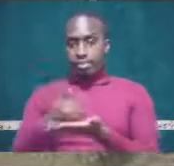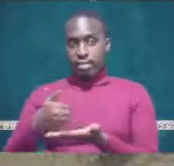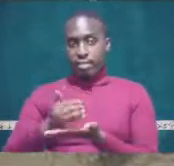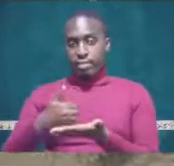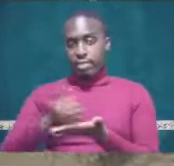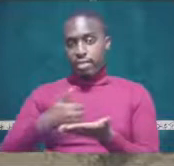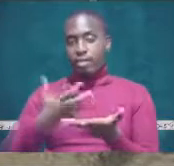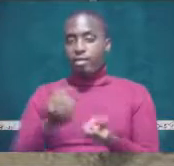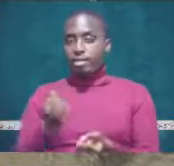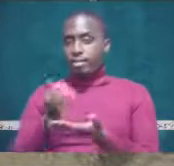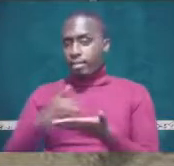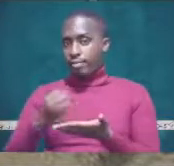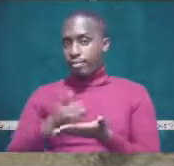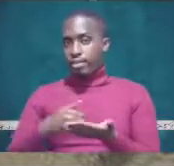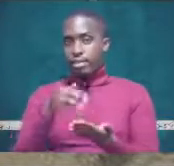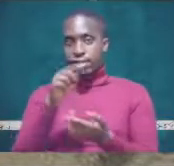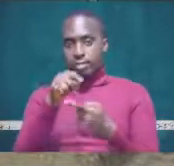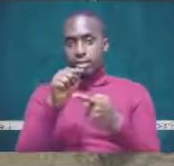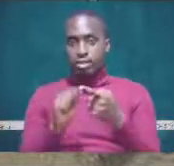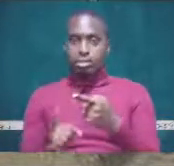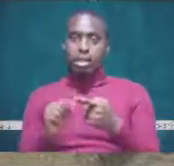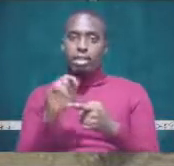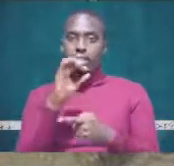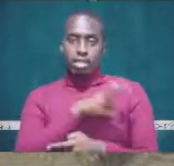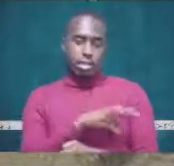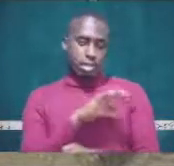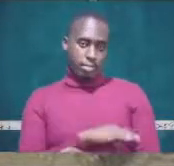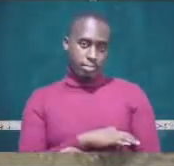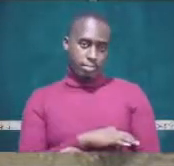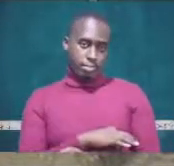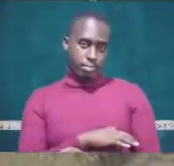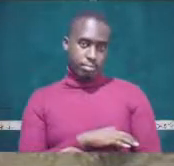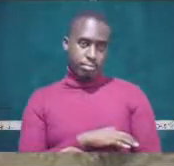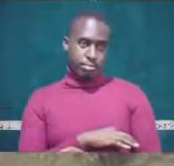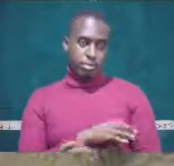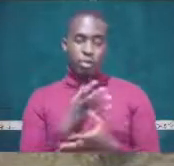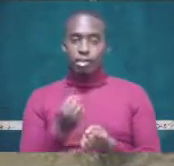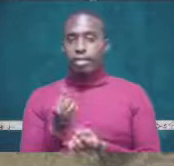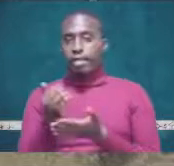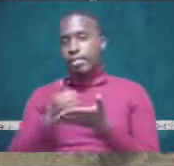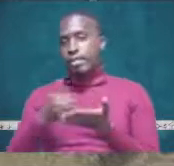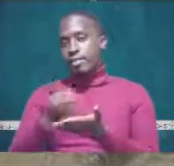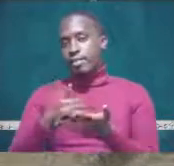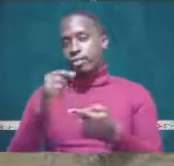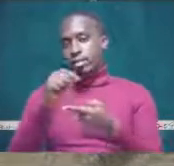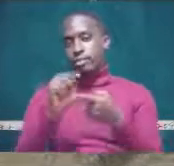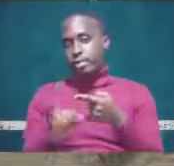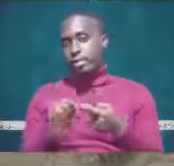is saving divided by income. Saving divided by the total